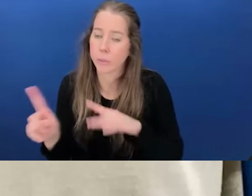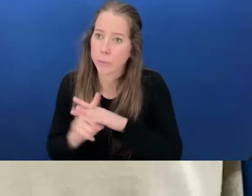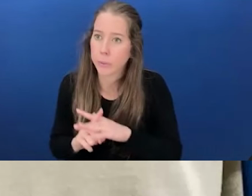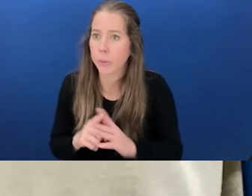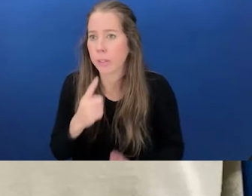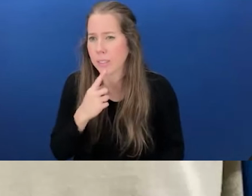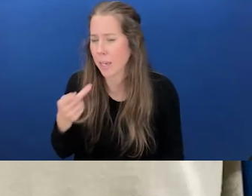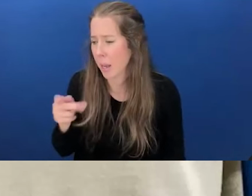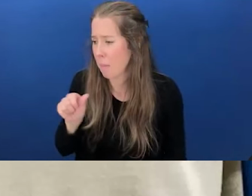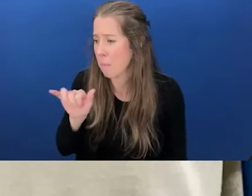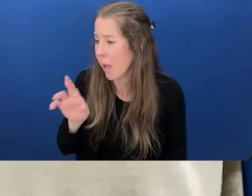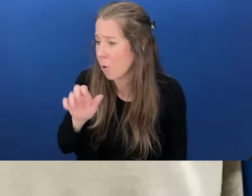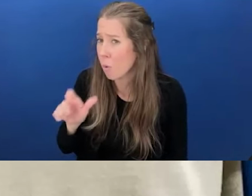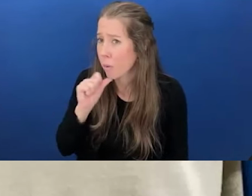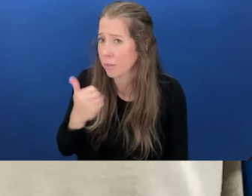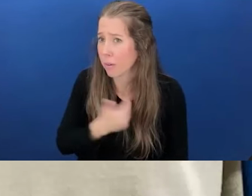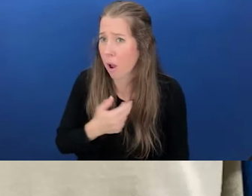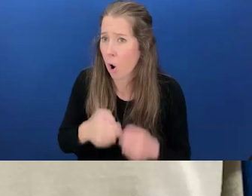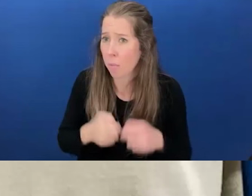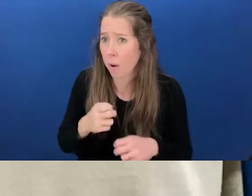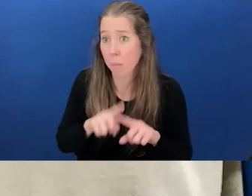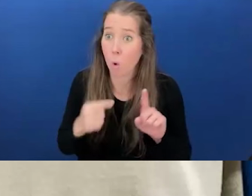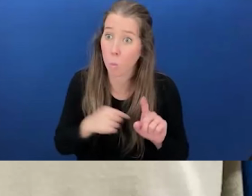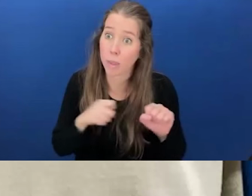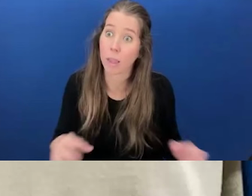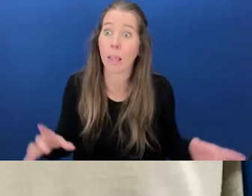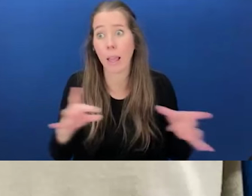our problem, but we will put you in touch.